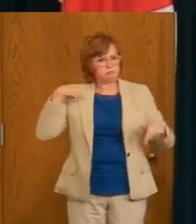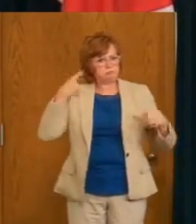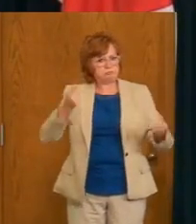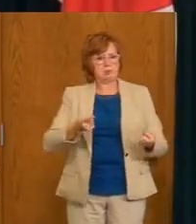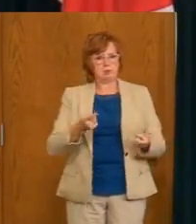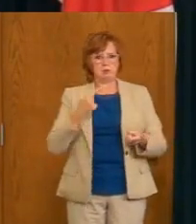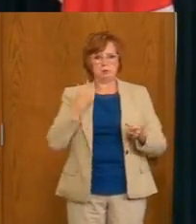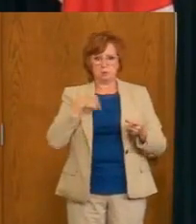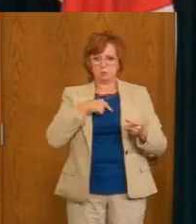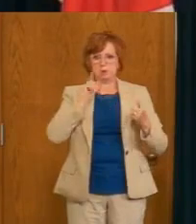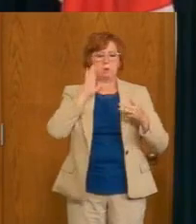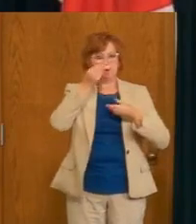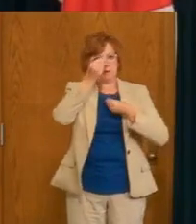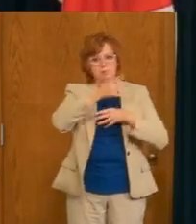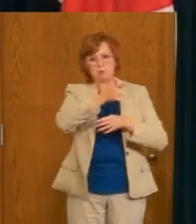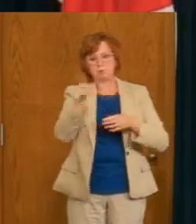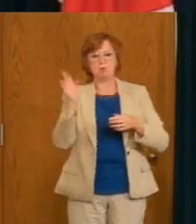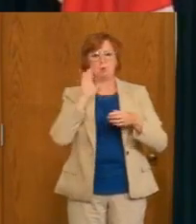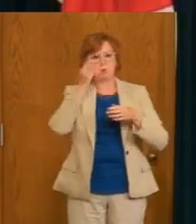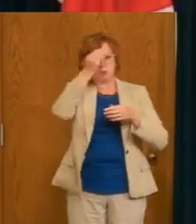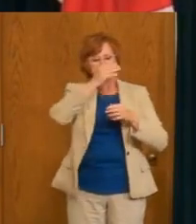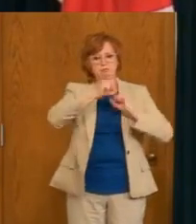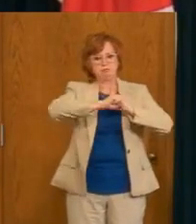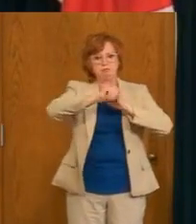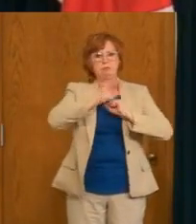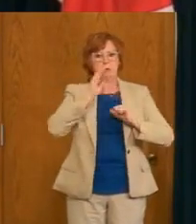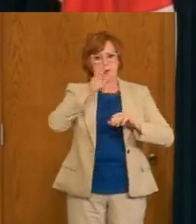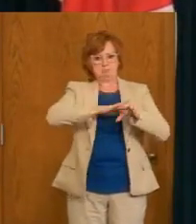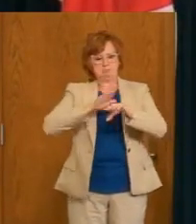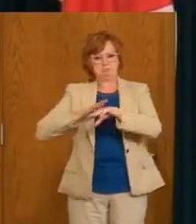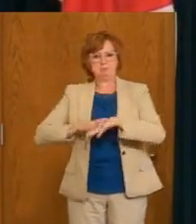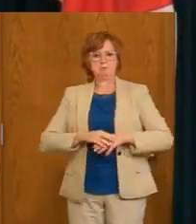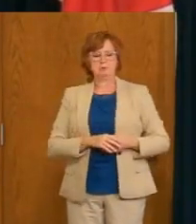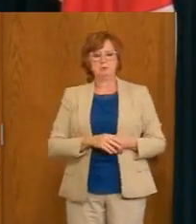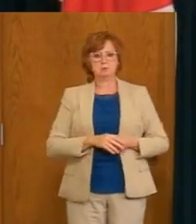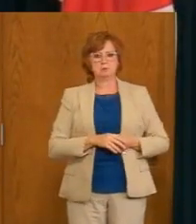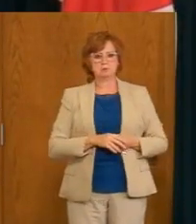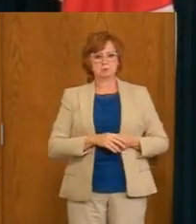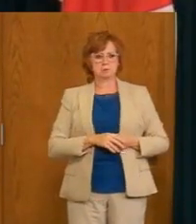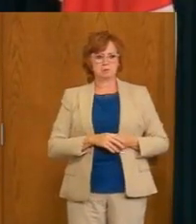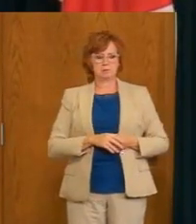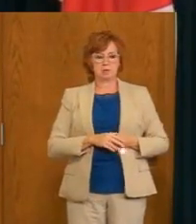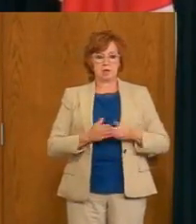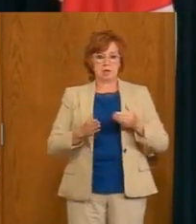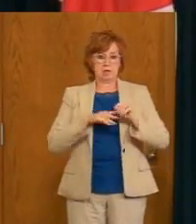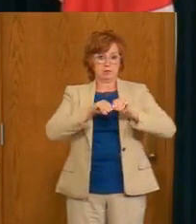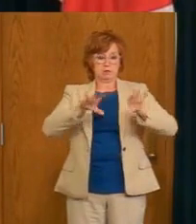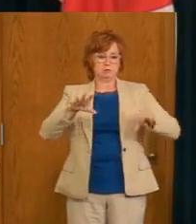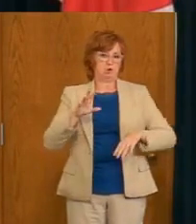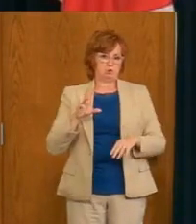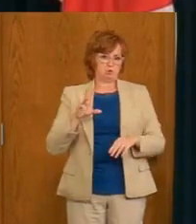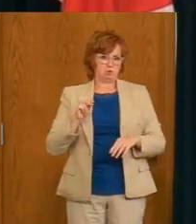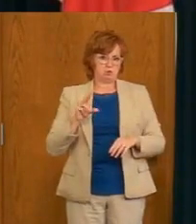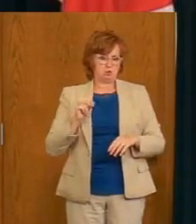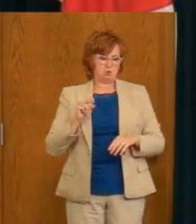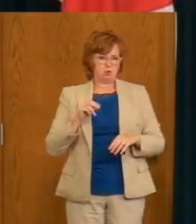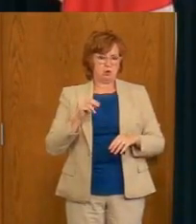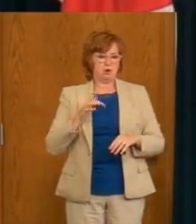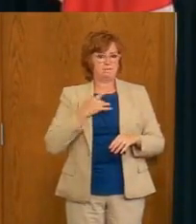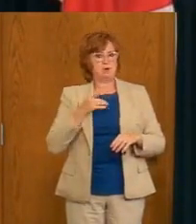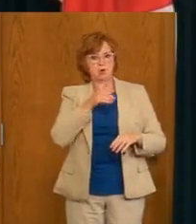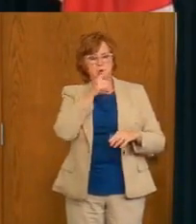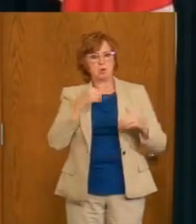provide vaccinations. Sometimes with other communicable diseases, when there's an outbreak of measles, mumps, or pertussis, that's when suddenly there's more interest in getting vaccinated, which